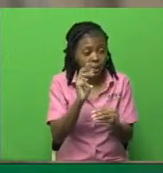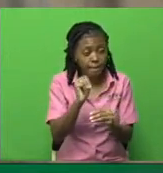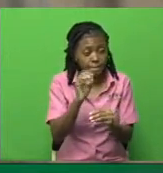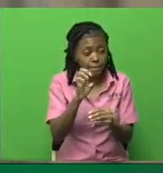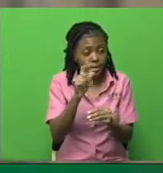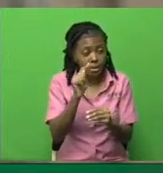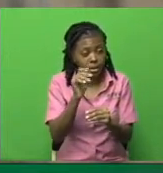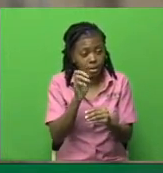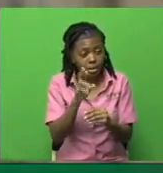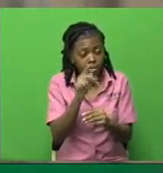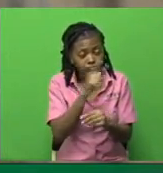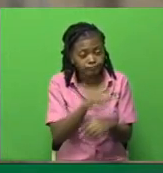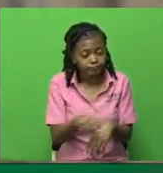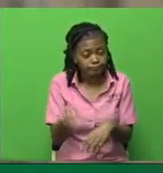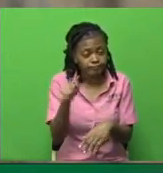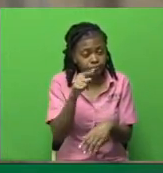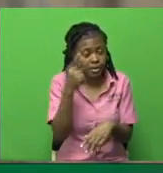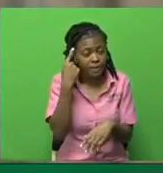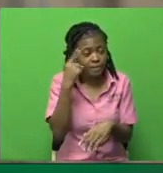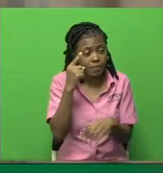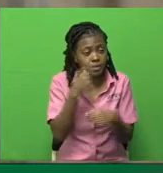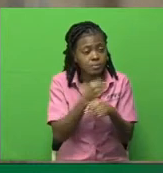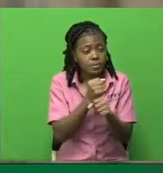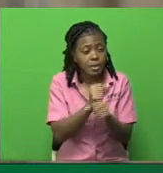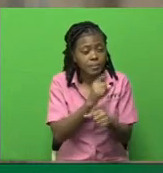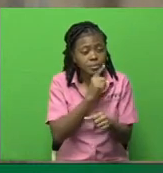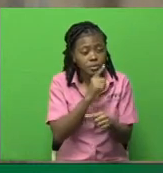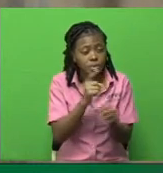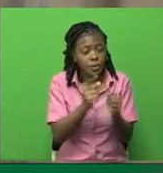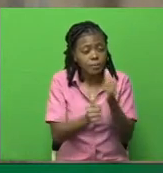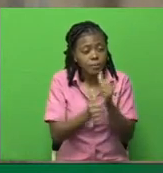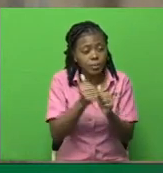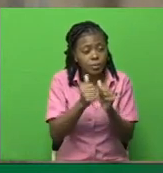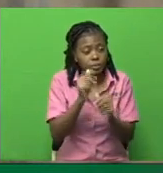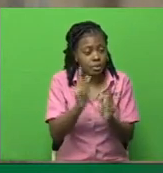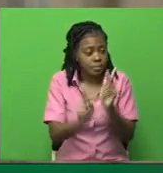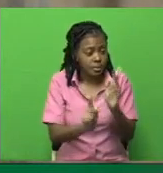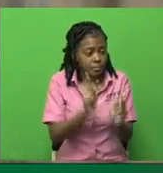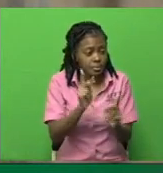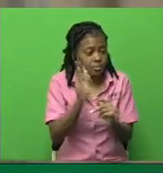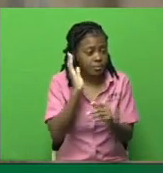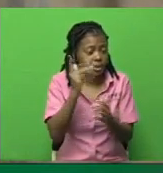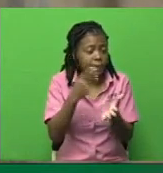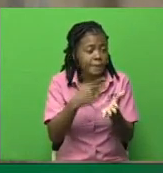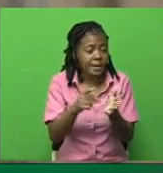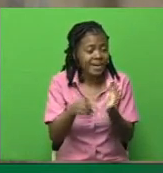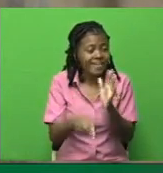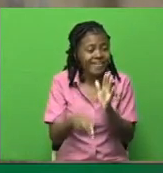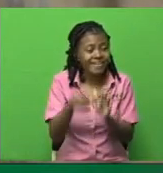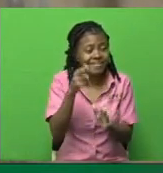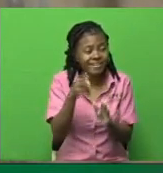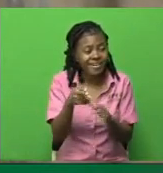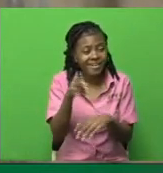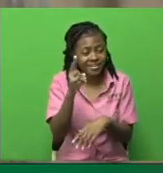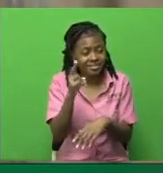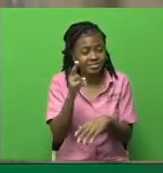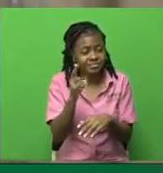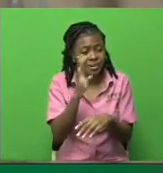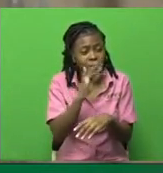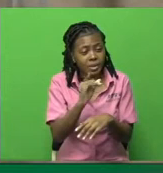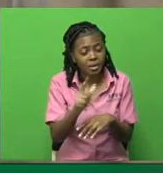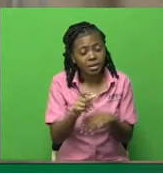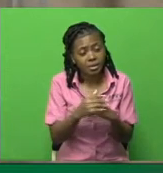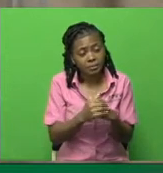Tariff system so that the majority of the customers will fall into the second tier having to pay higher rates Mr Deputy speaker